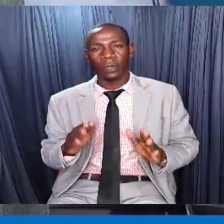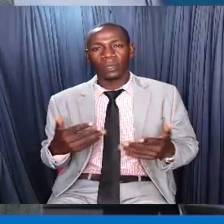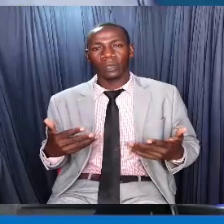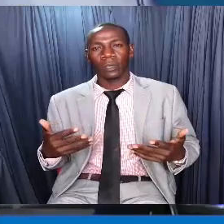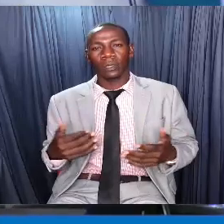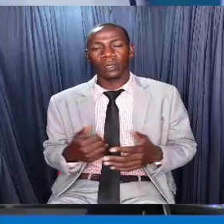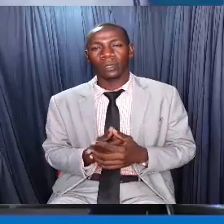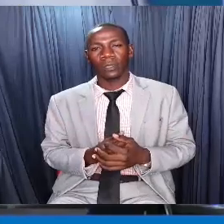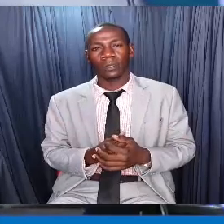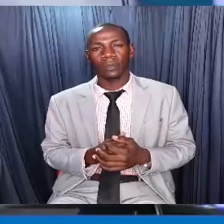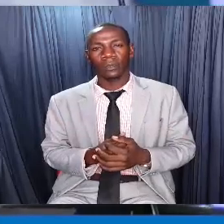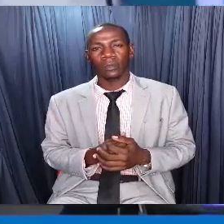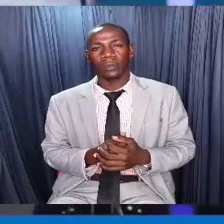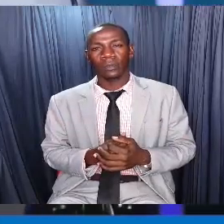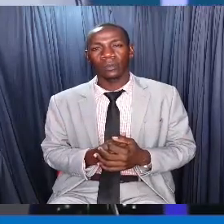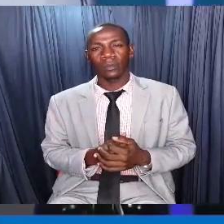indeed.